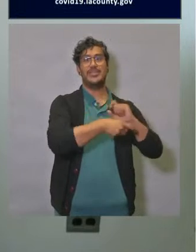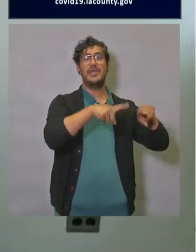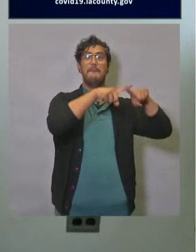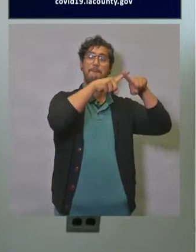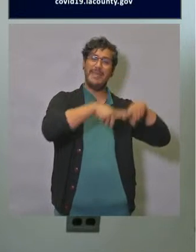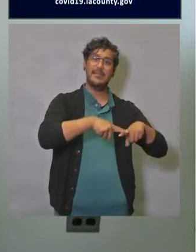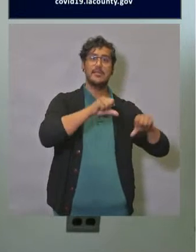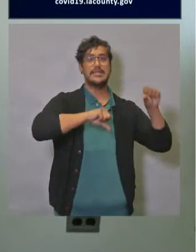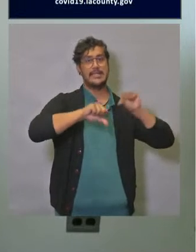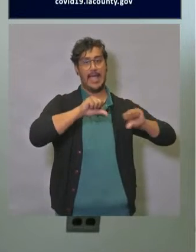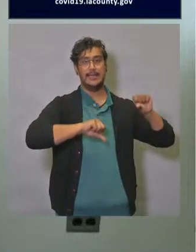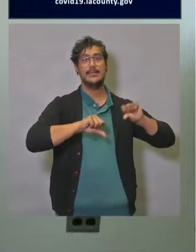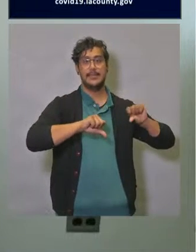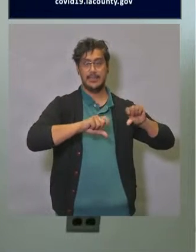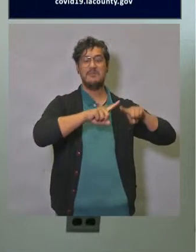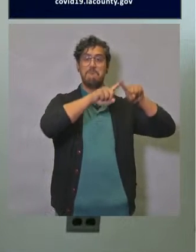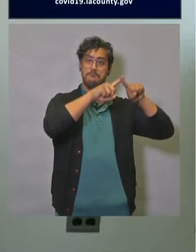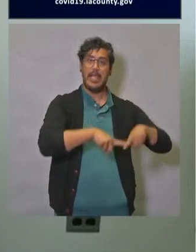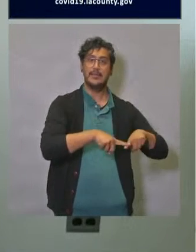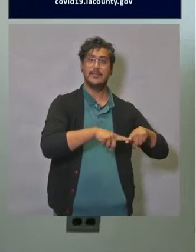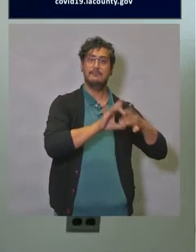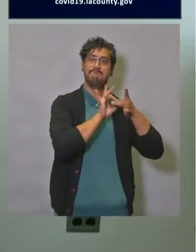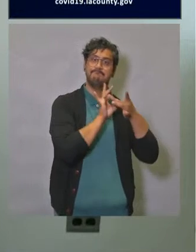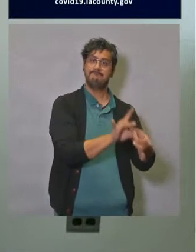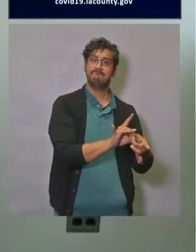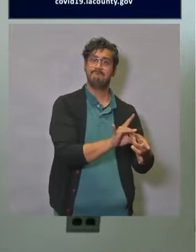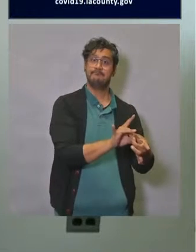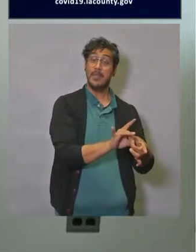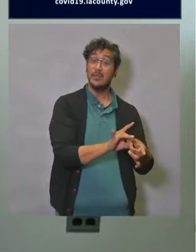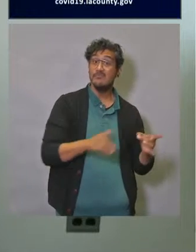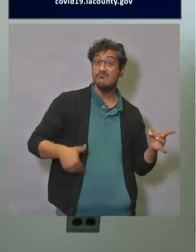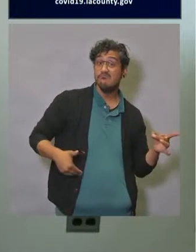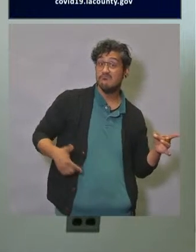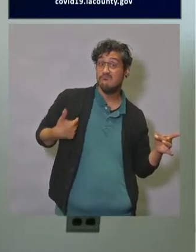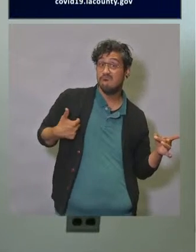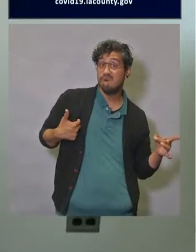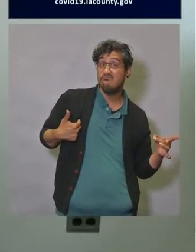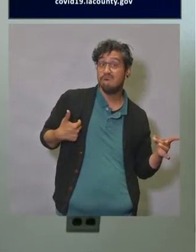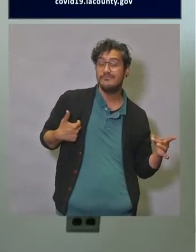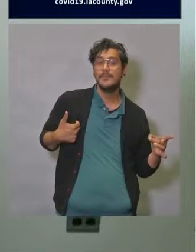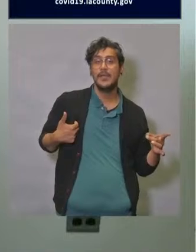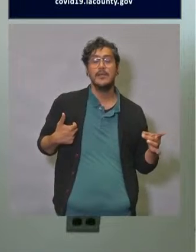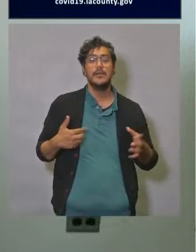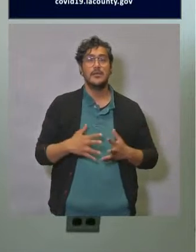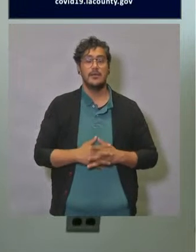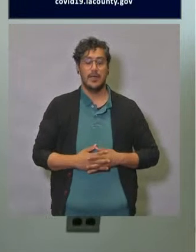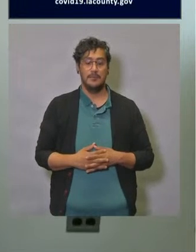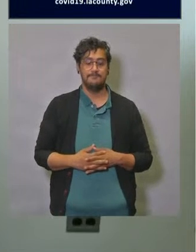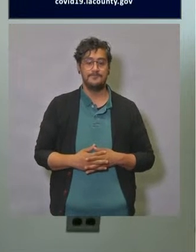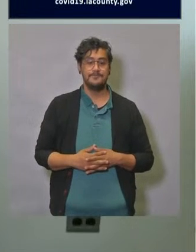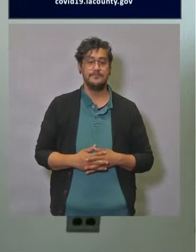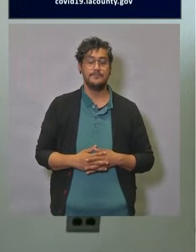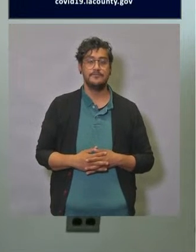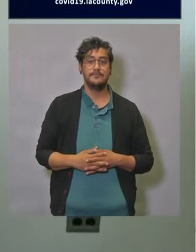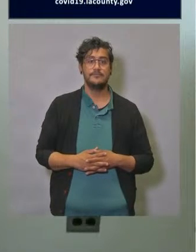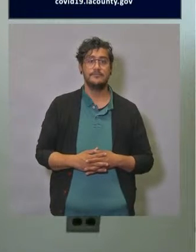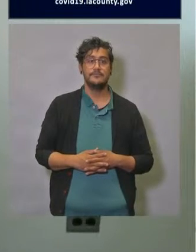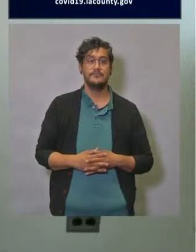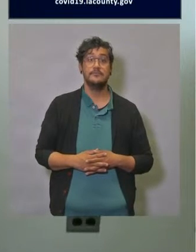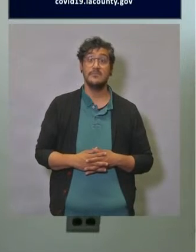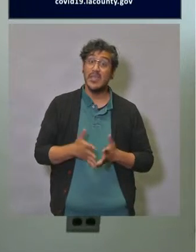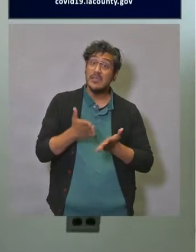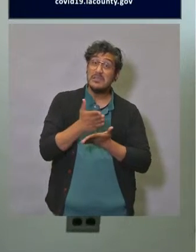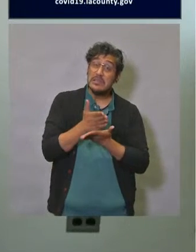and emerging science that they're seeing. My sense is that what you're really looking at in changing some of the